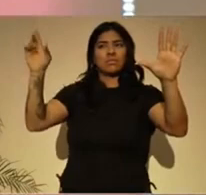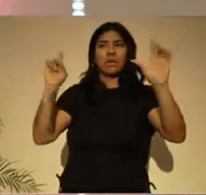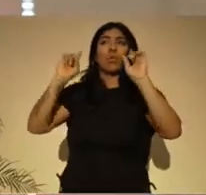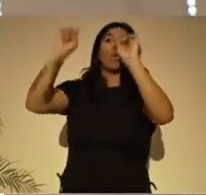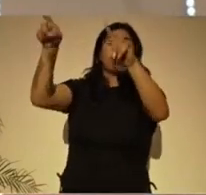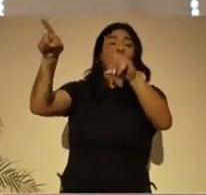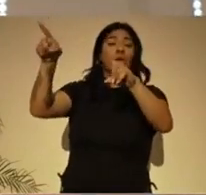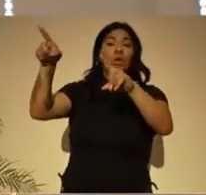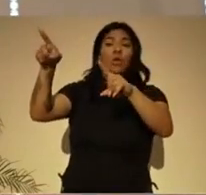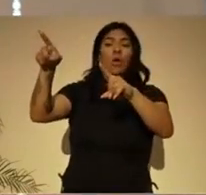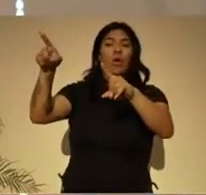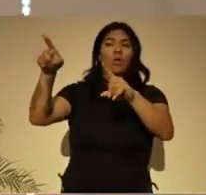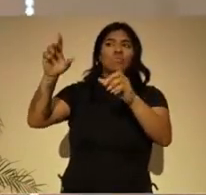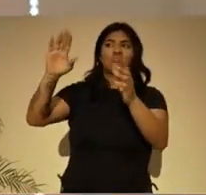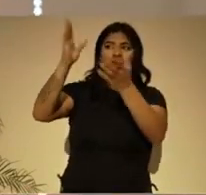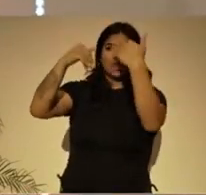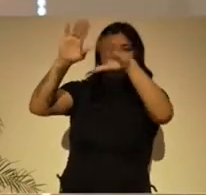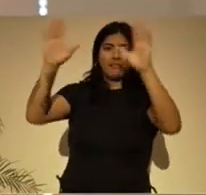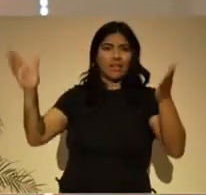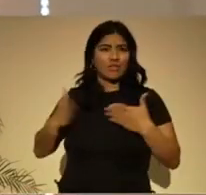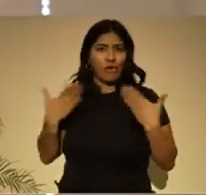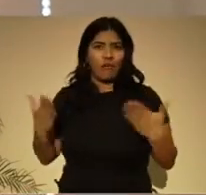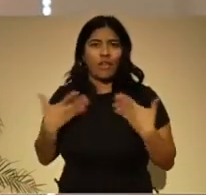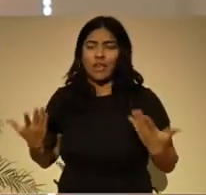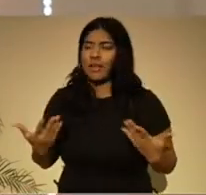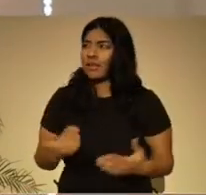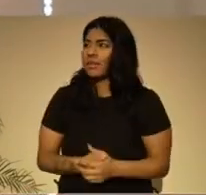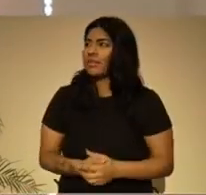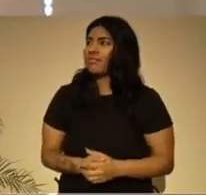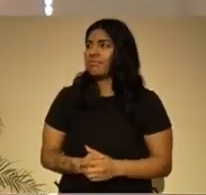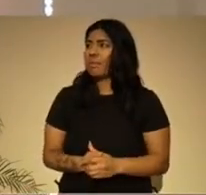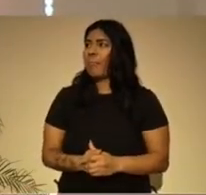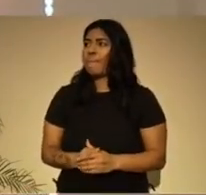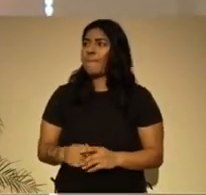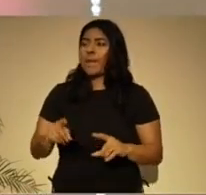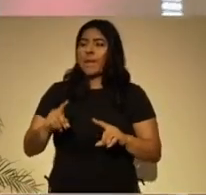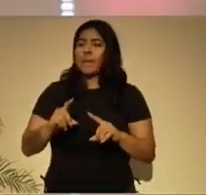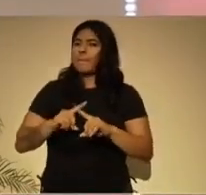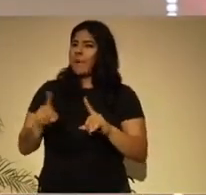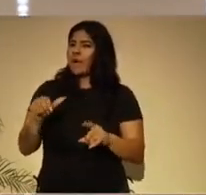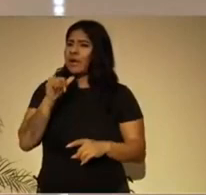we're going to get to heaven joyfully. But he doesn't want us to get there